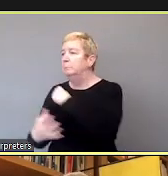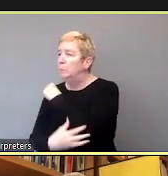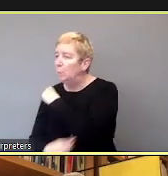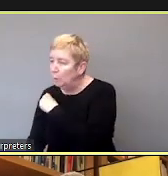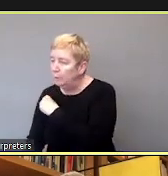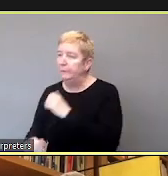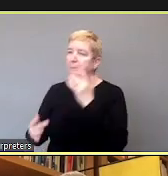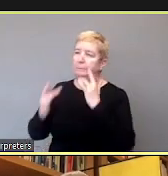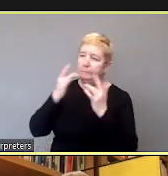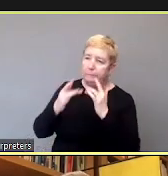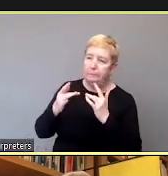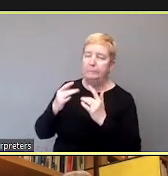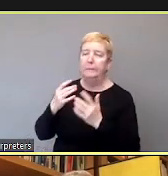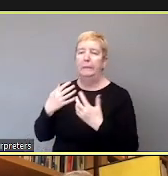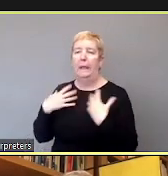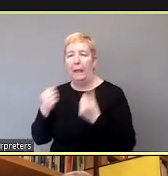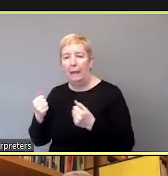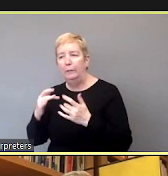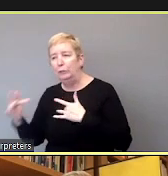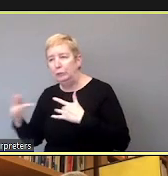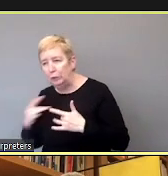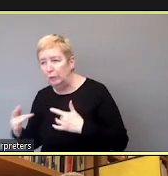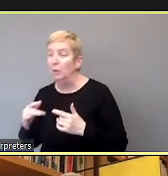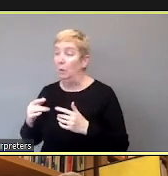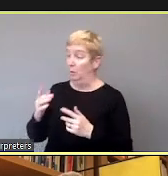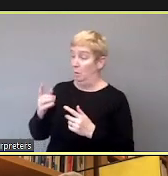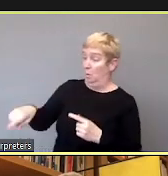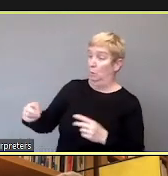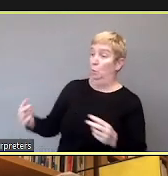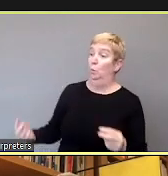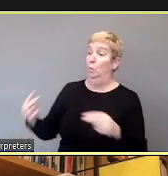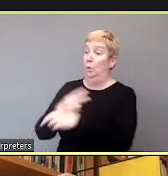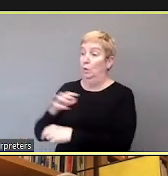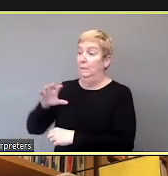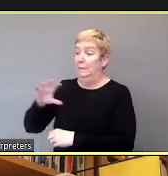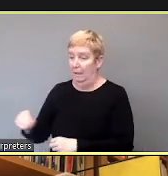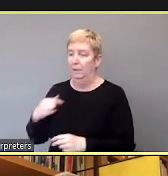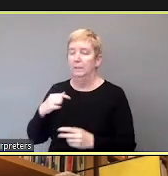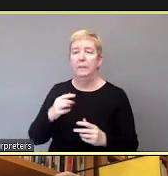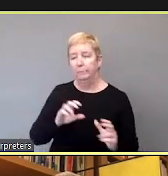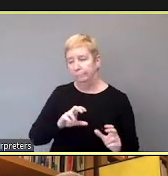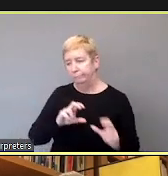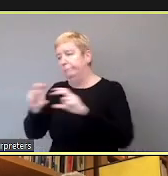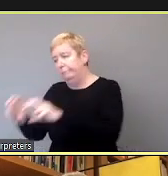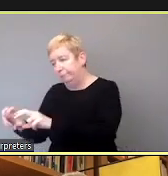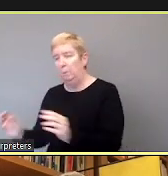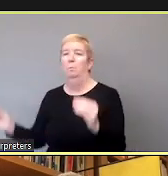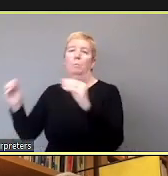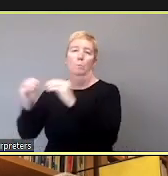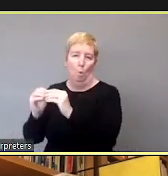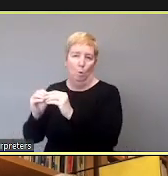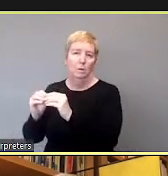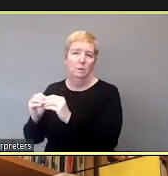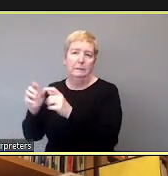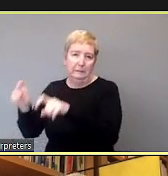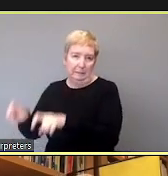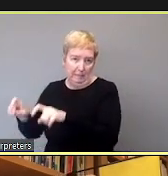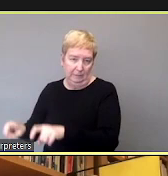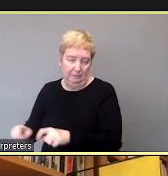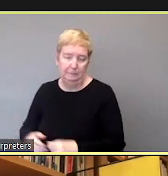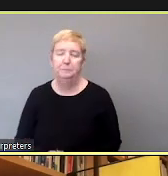and 2.5 times as many hospitalizations and deaths per capita are getting extra supplies to